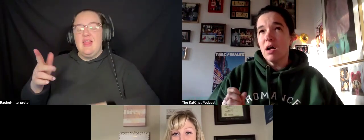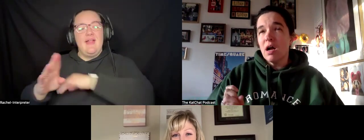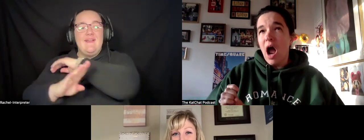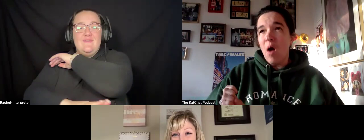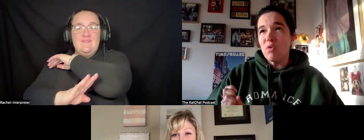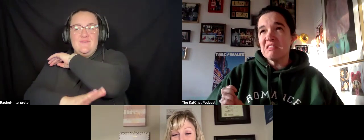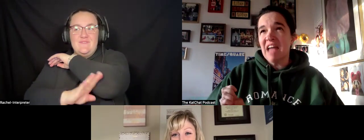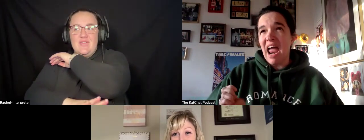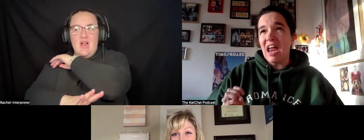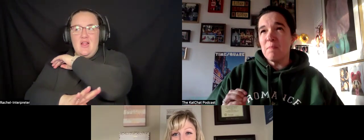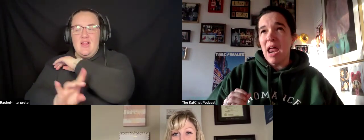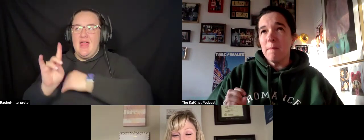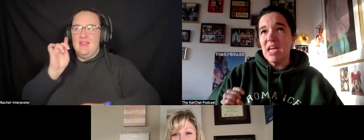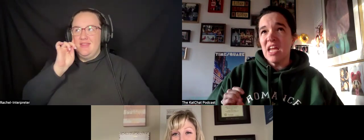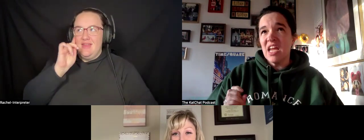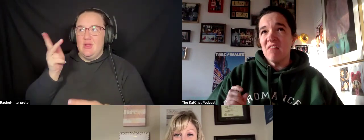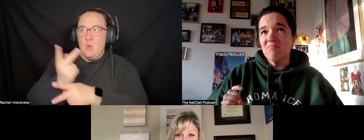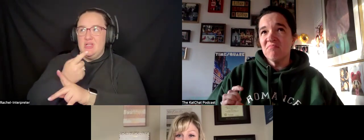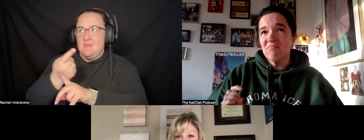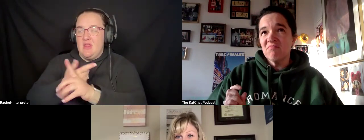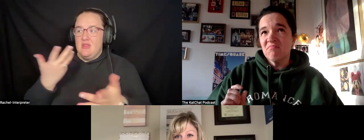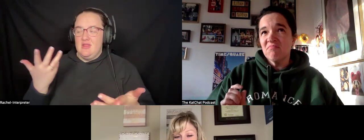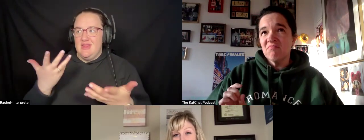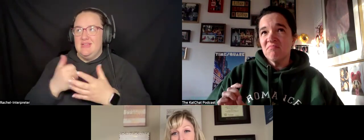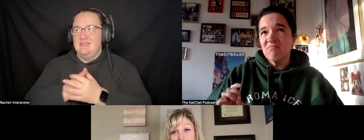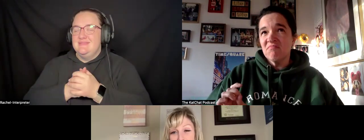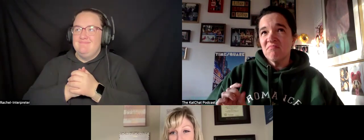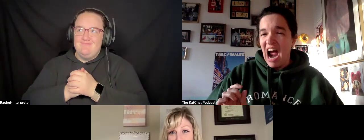fall, I would say maybe